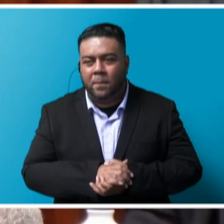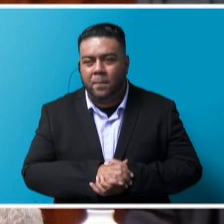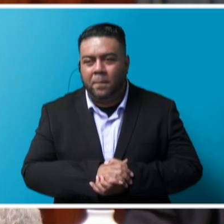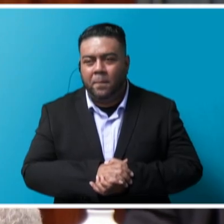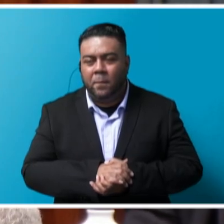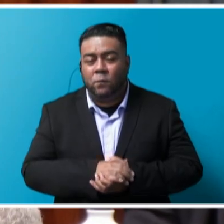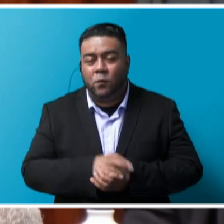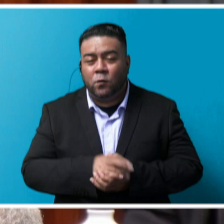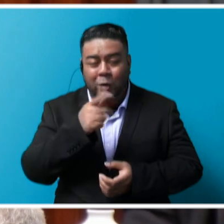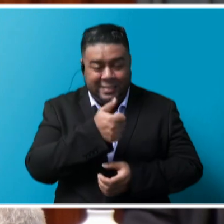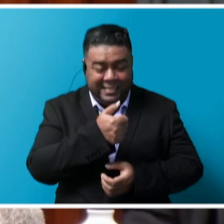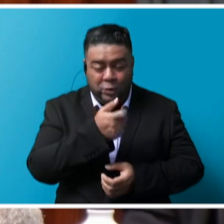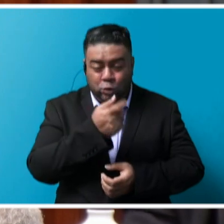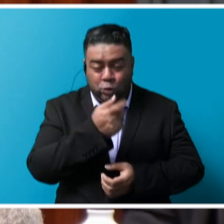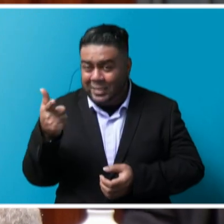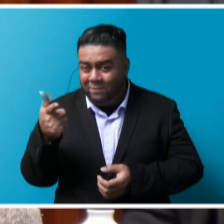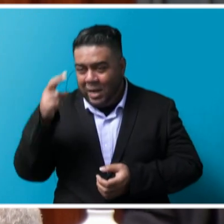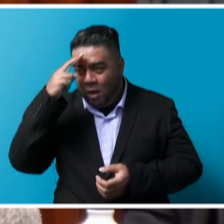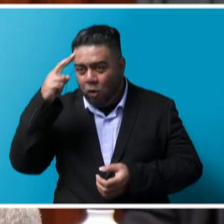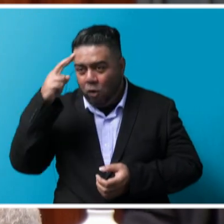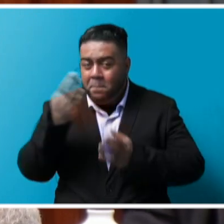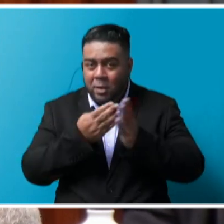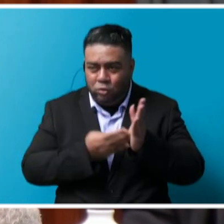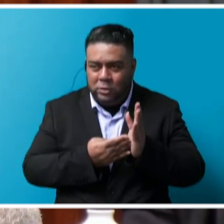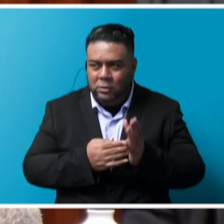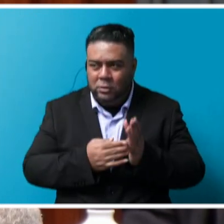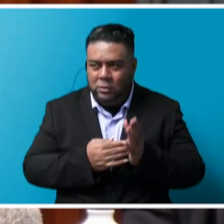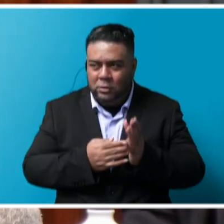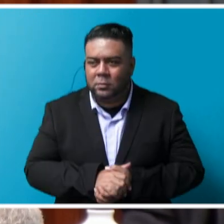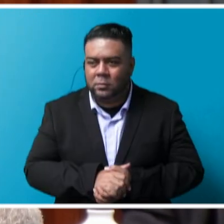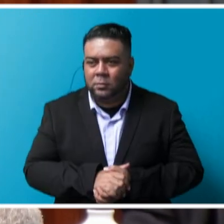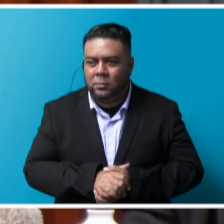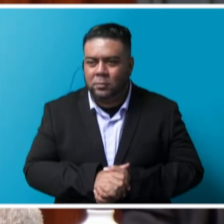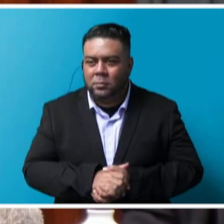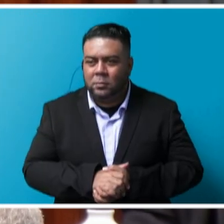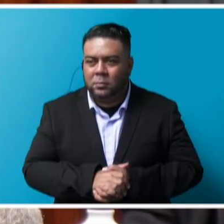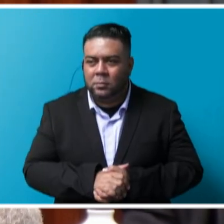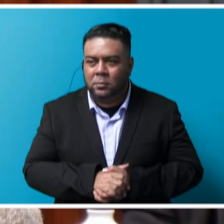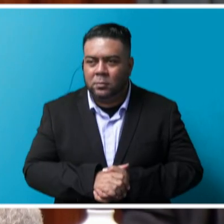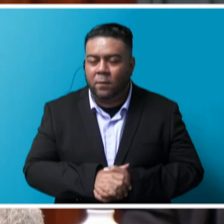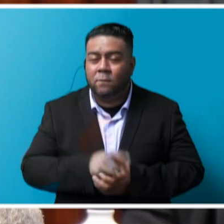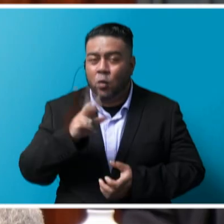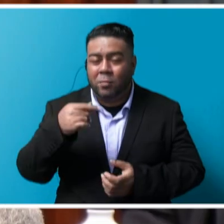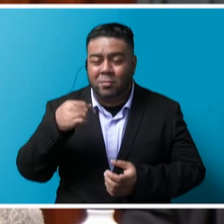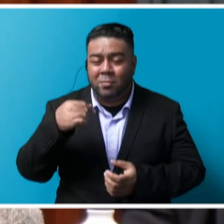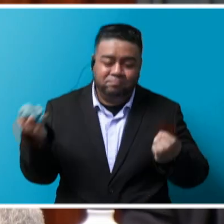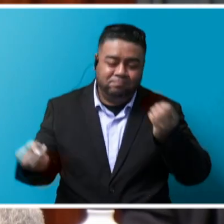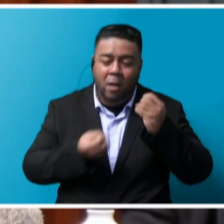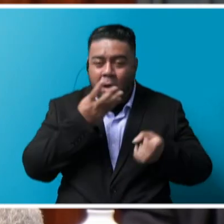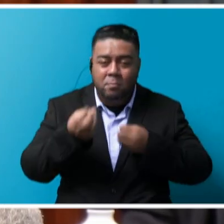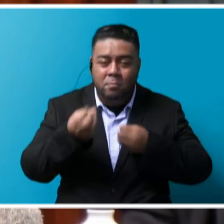2026-2027 national budget represents. The Speaker said there were also a lot of harping from the other side of the House